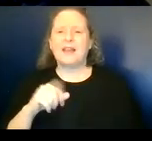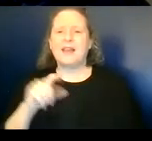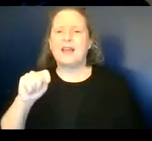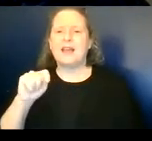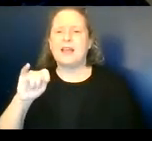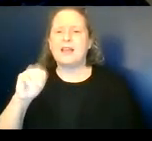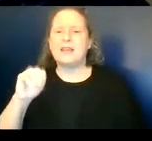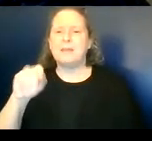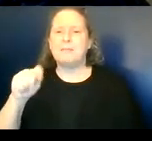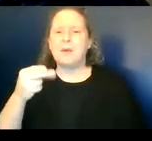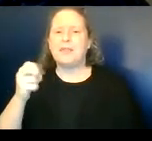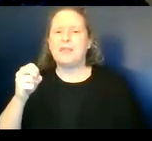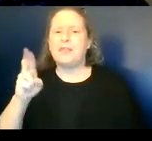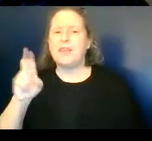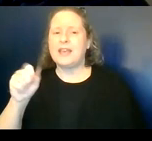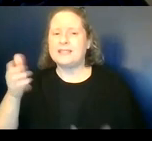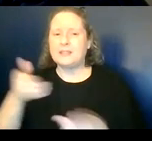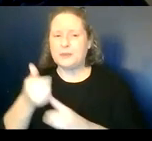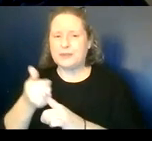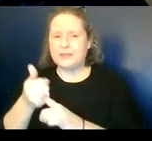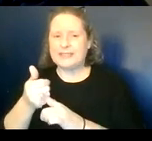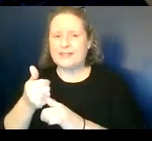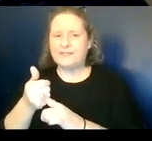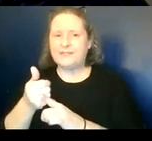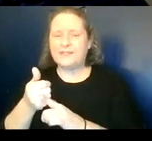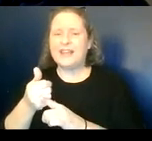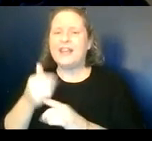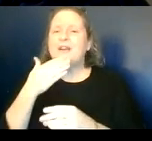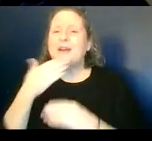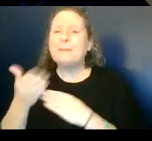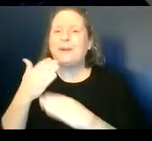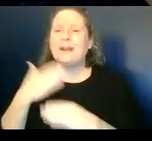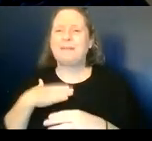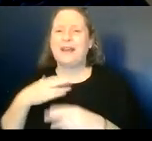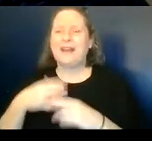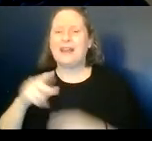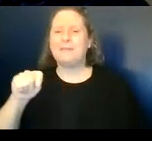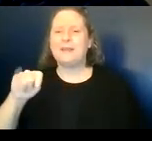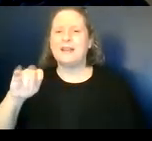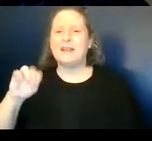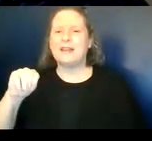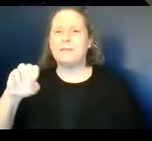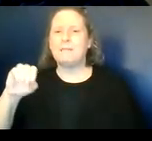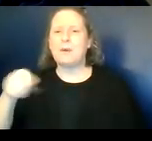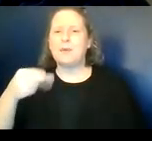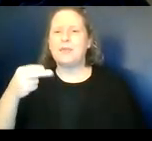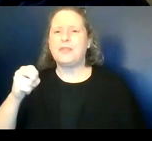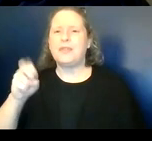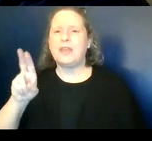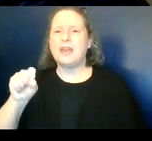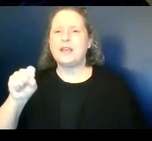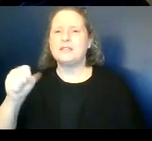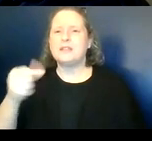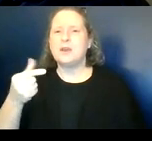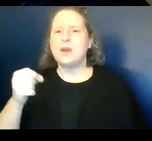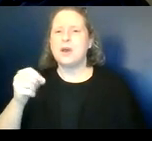All right, good morning, everyone. My name is Timotheus Gordon Jr., also known as TJ Gordon.